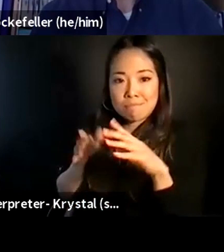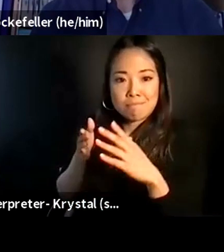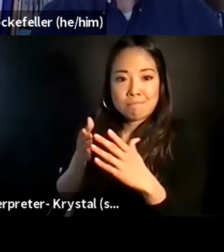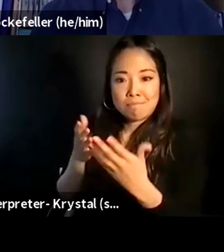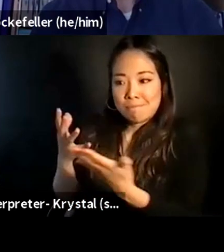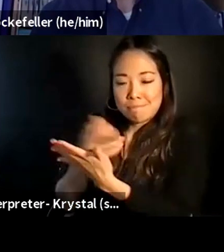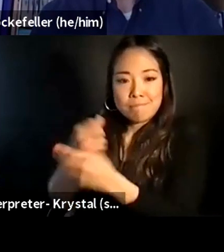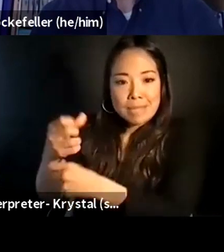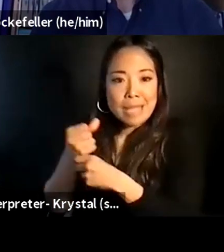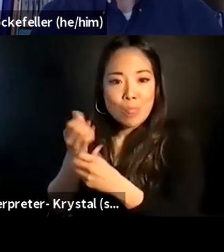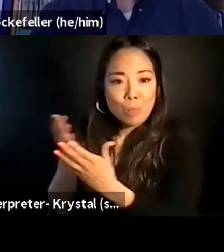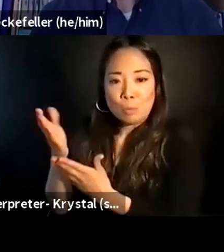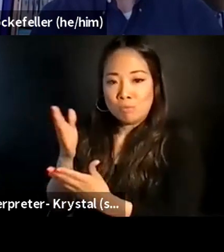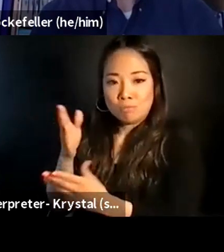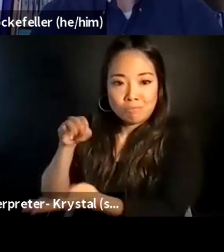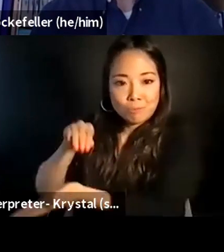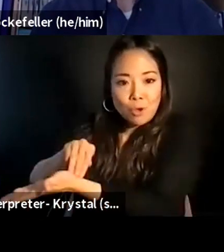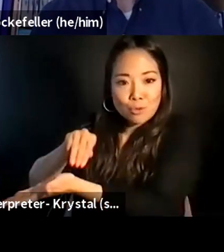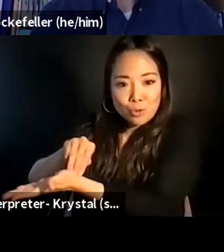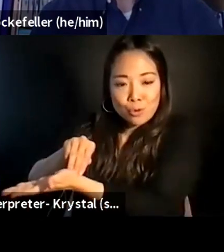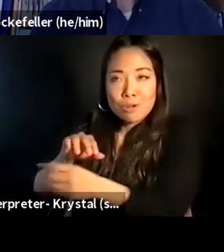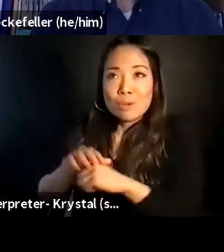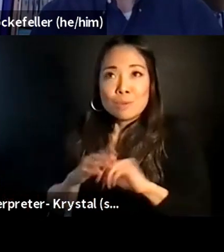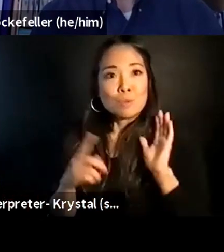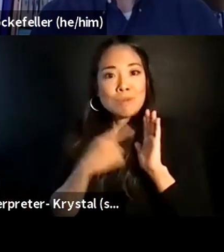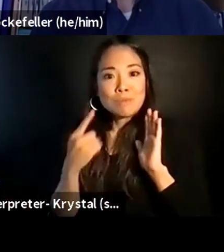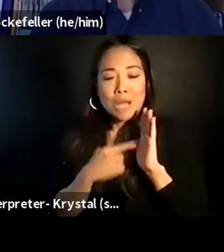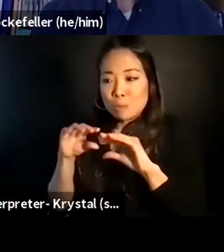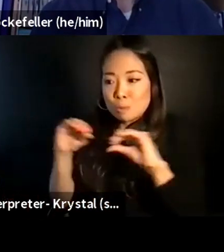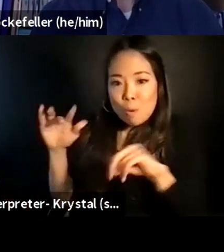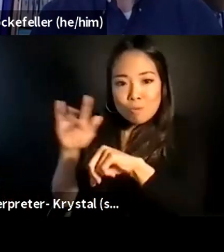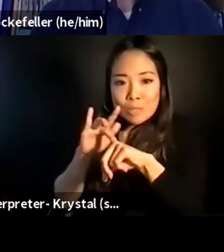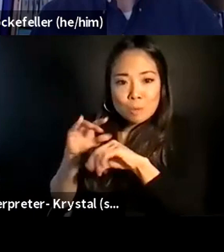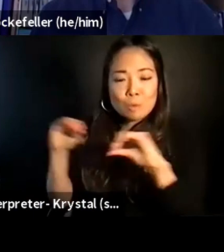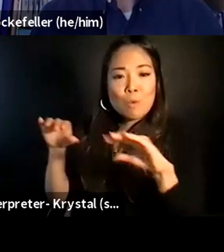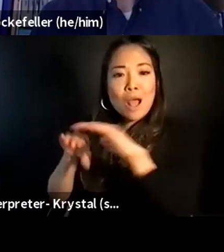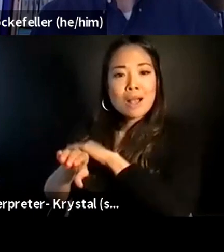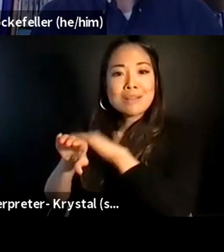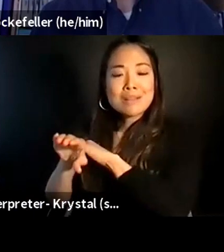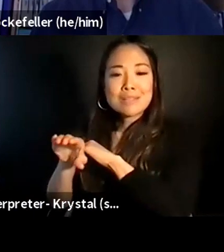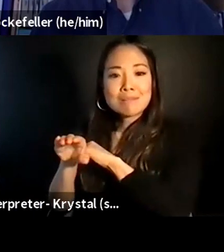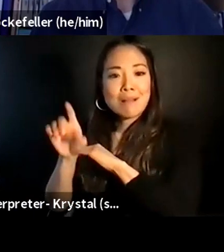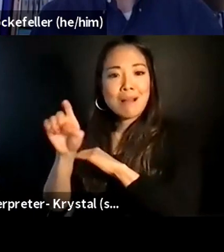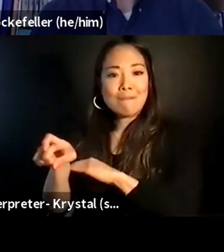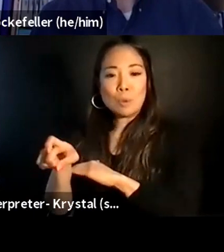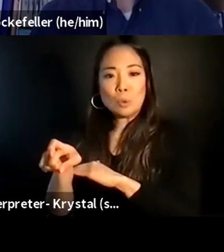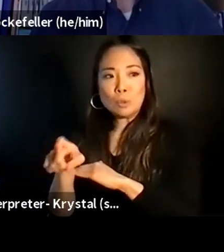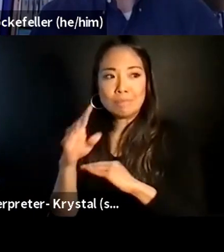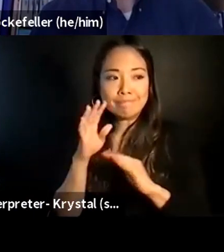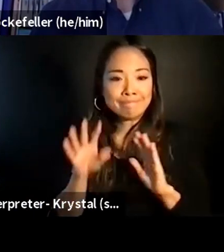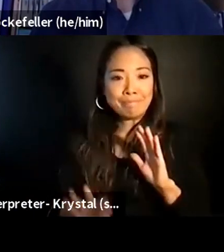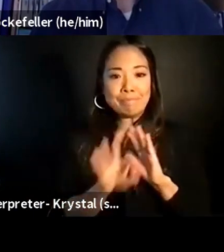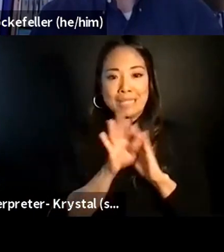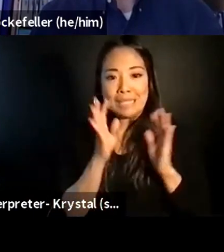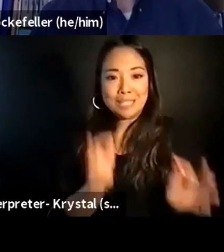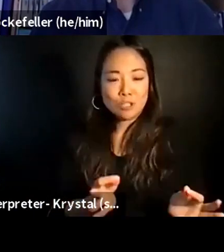make unsafe choices just to be able to get by. I think a lot about times where I've gone to the doctor asking for support and care, and they'll